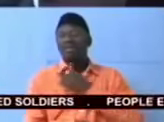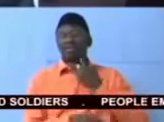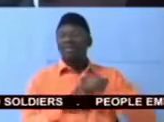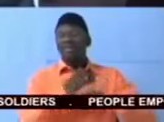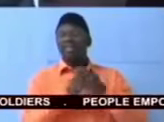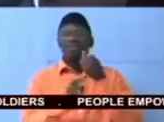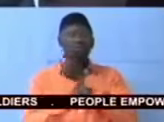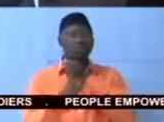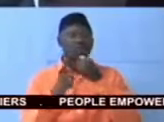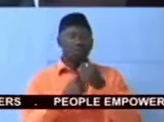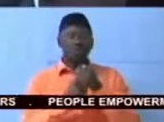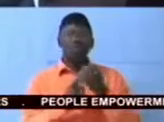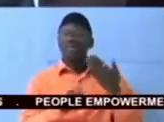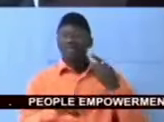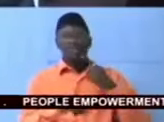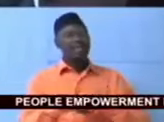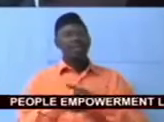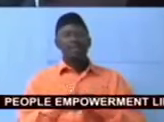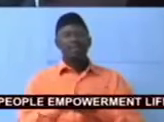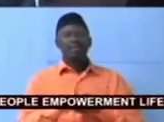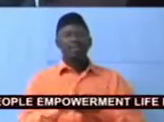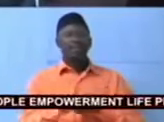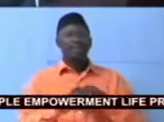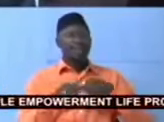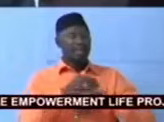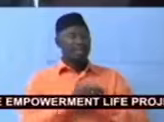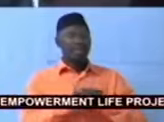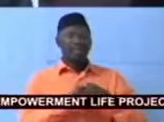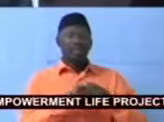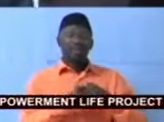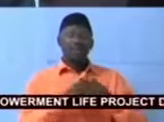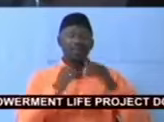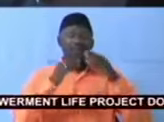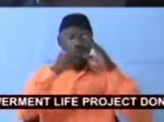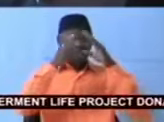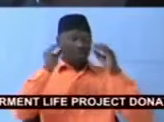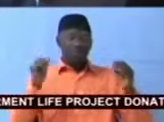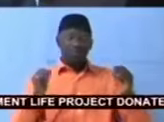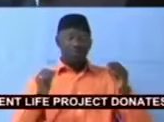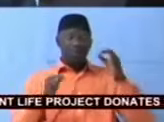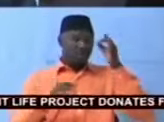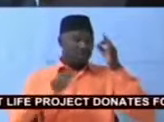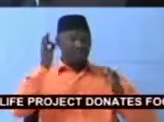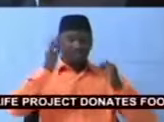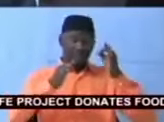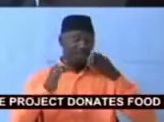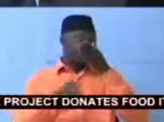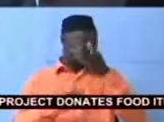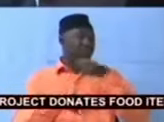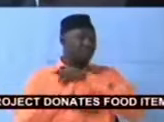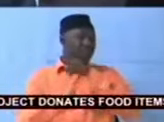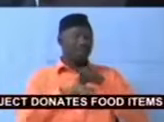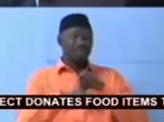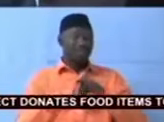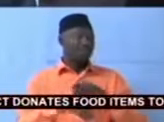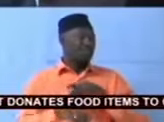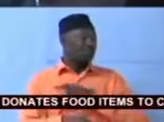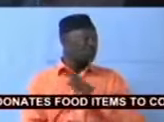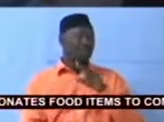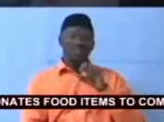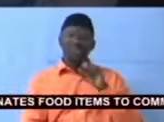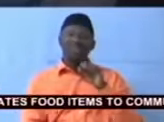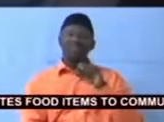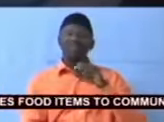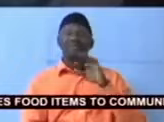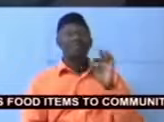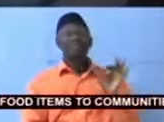wherein the environment at the judiciary was not really friendly. By that I mean